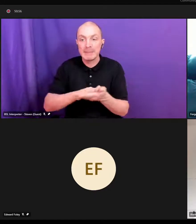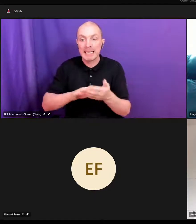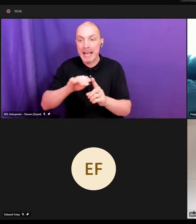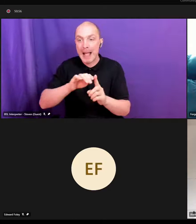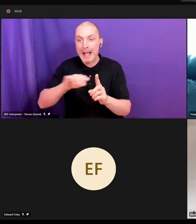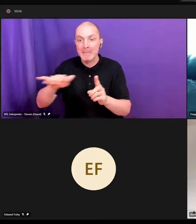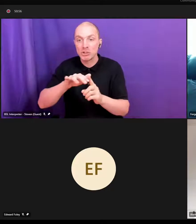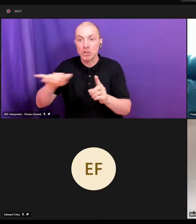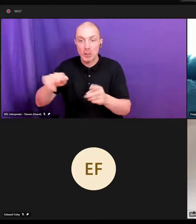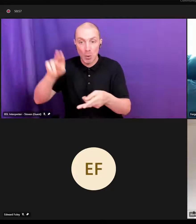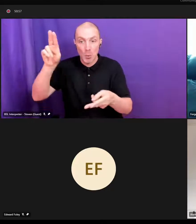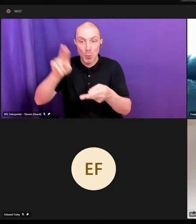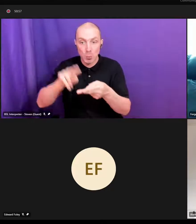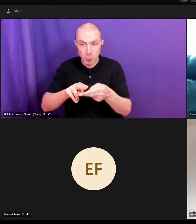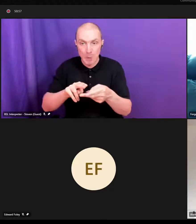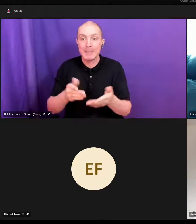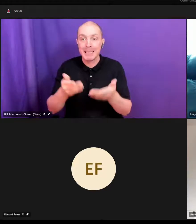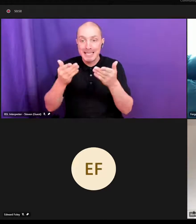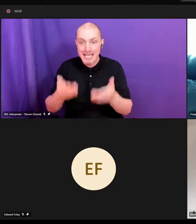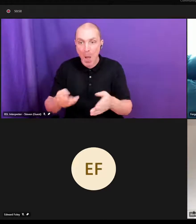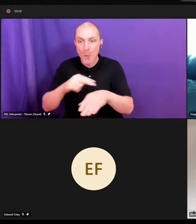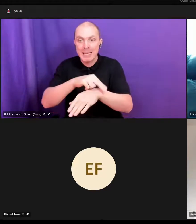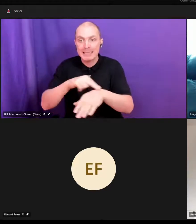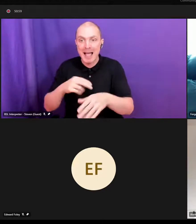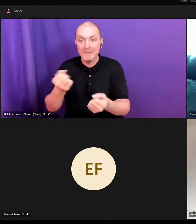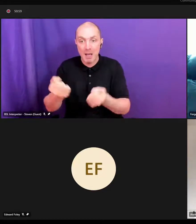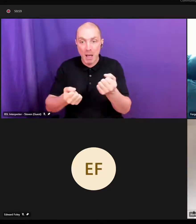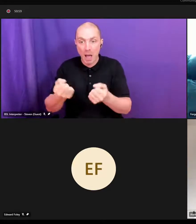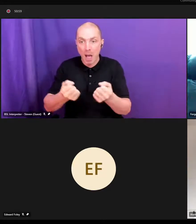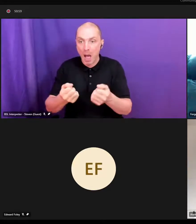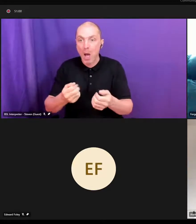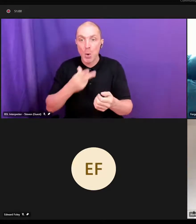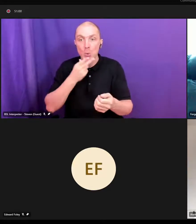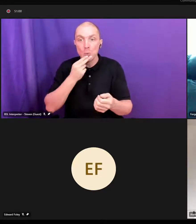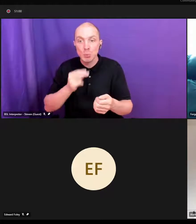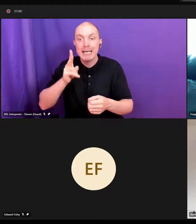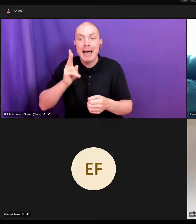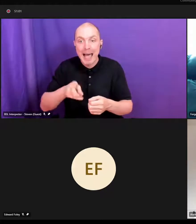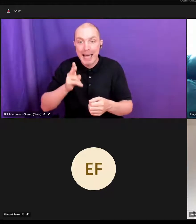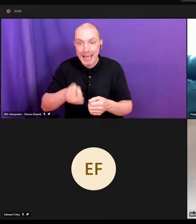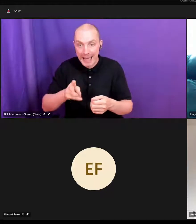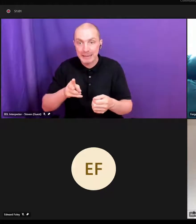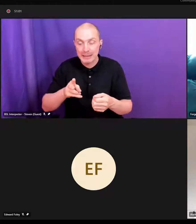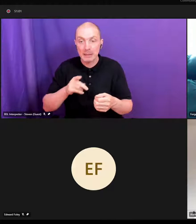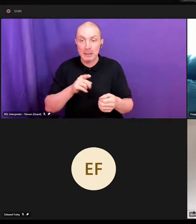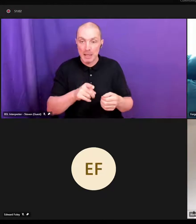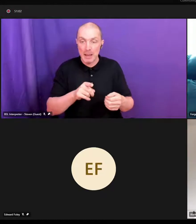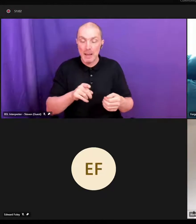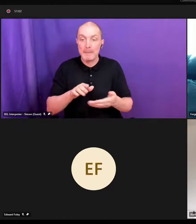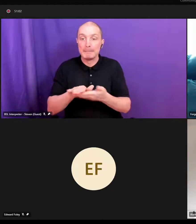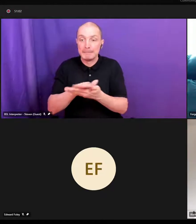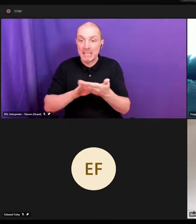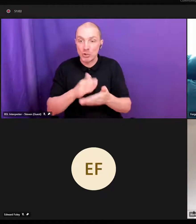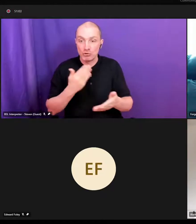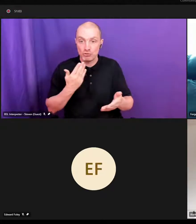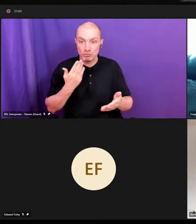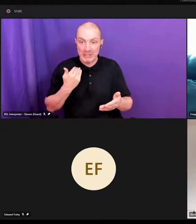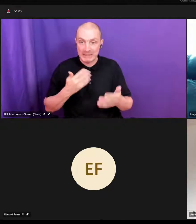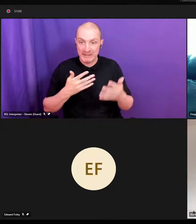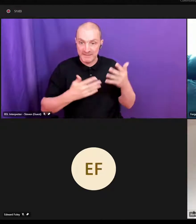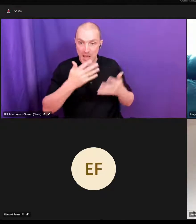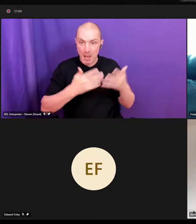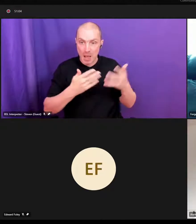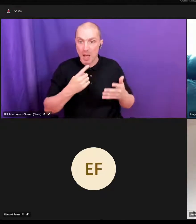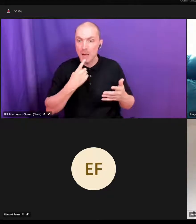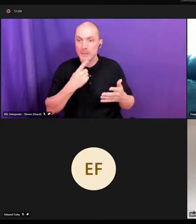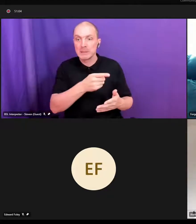to increase again. And the figures I've received, Chair, is that 98 of the